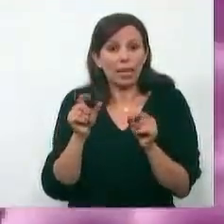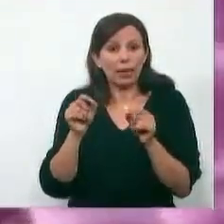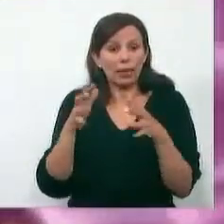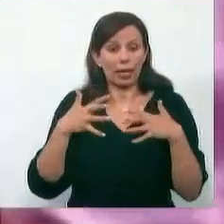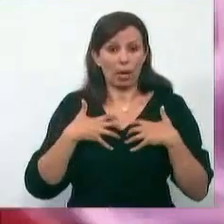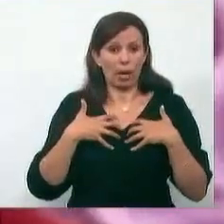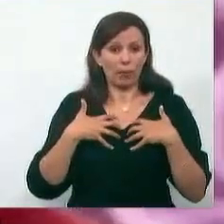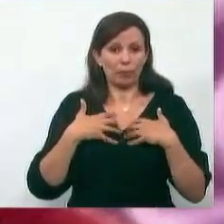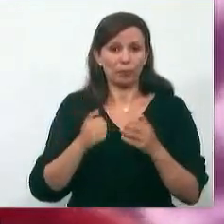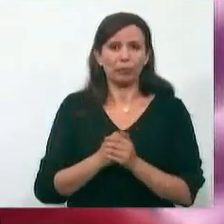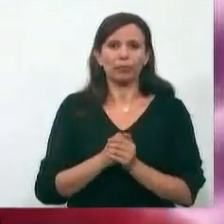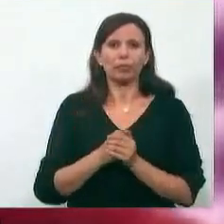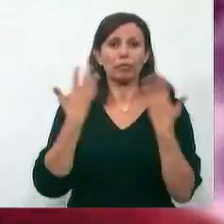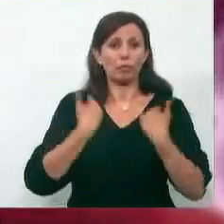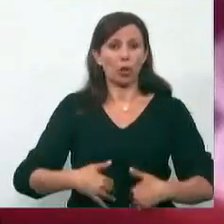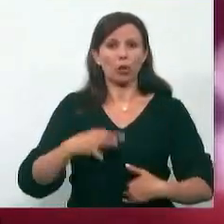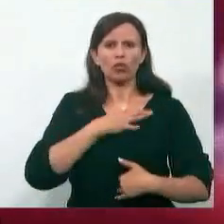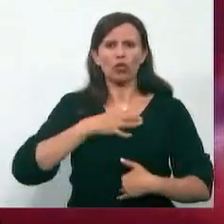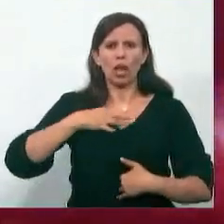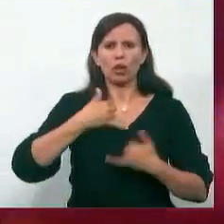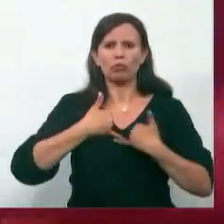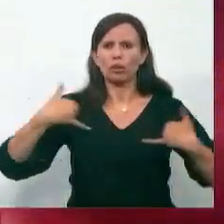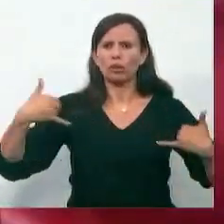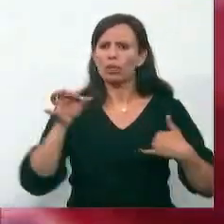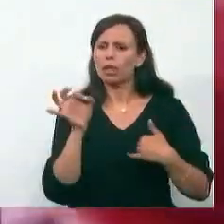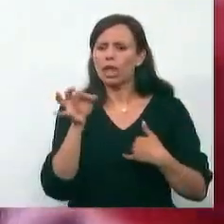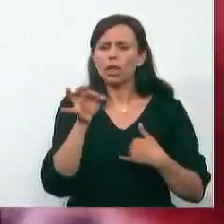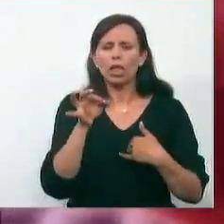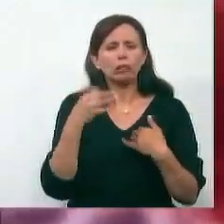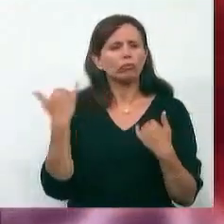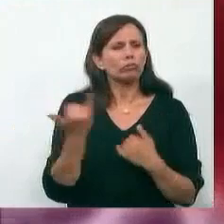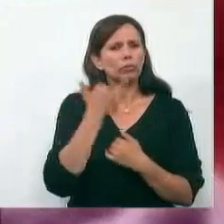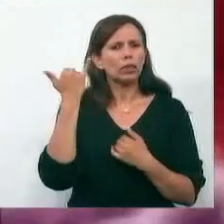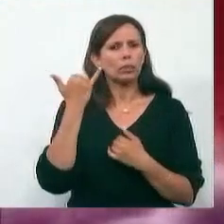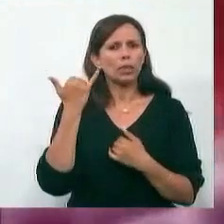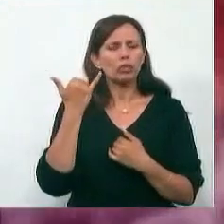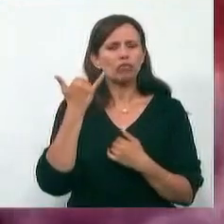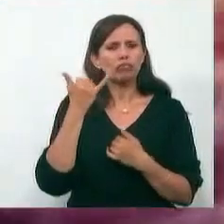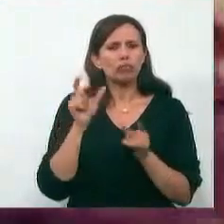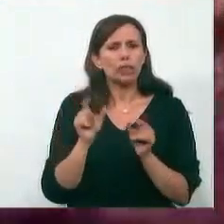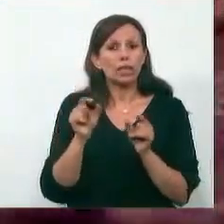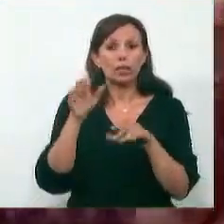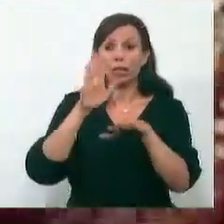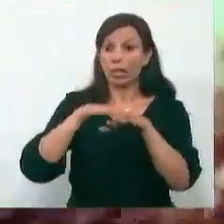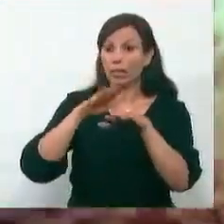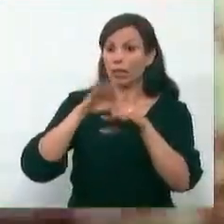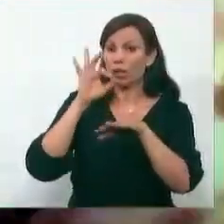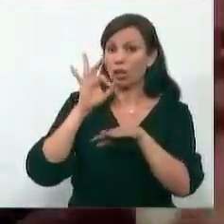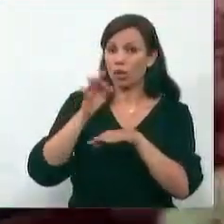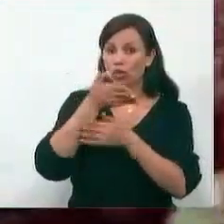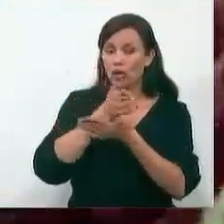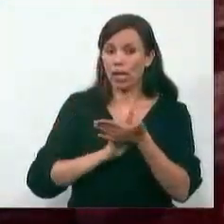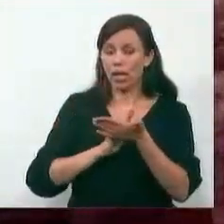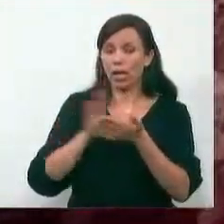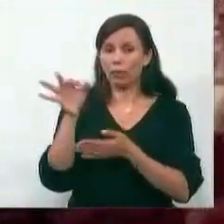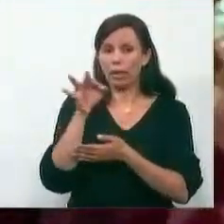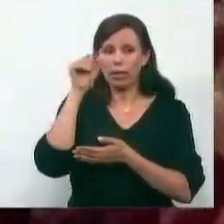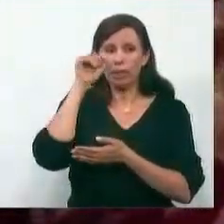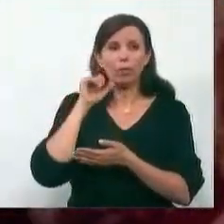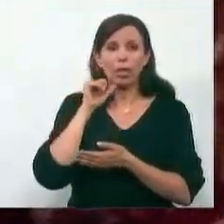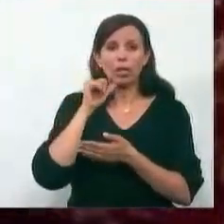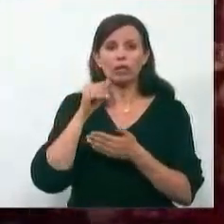Cancer cells develop in our body all the time, and the role of some white blood cells in our immune system is